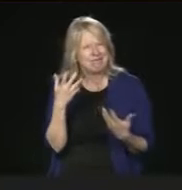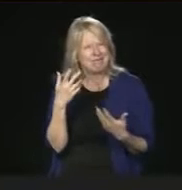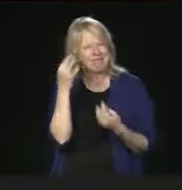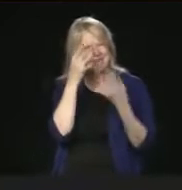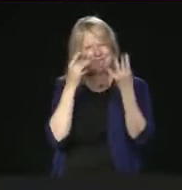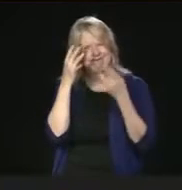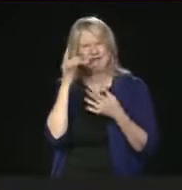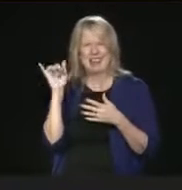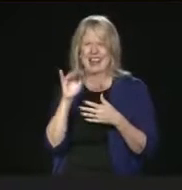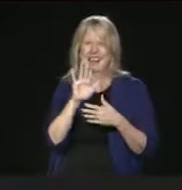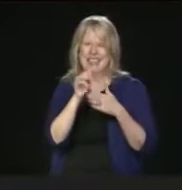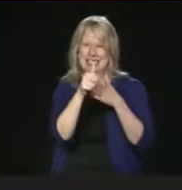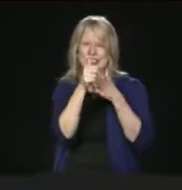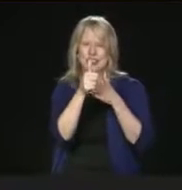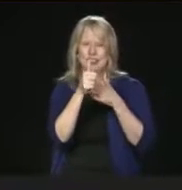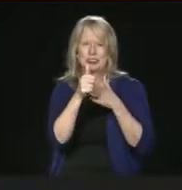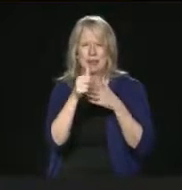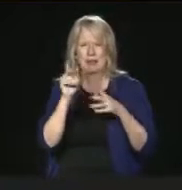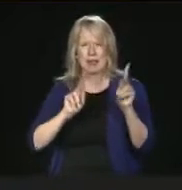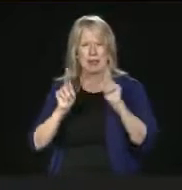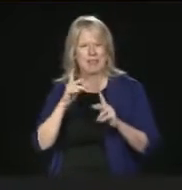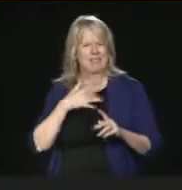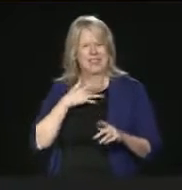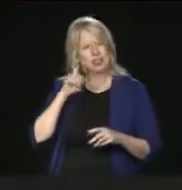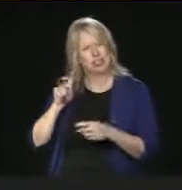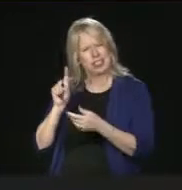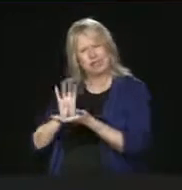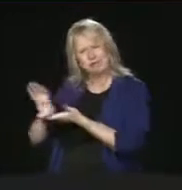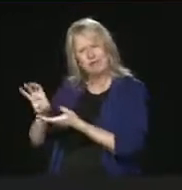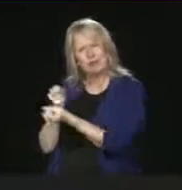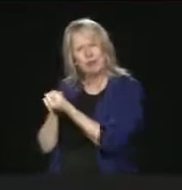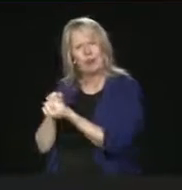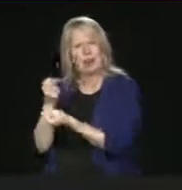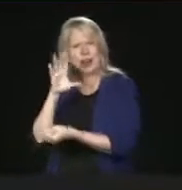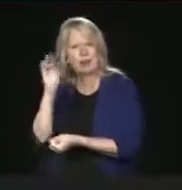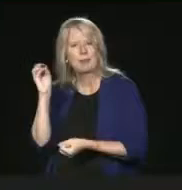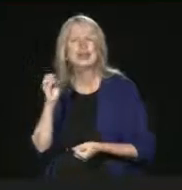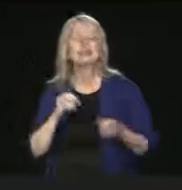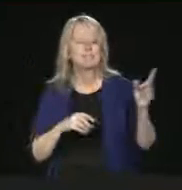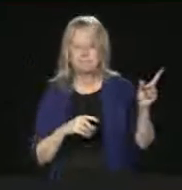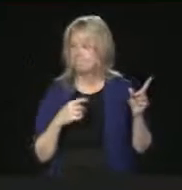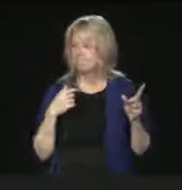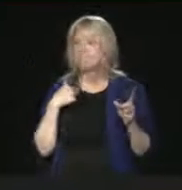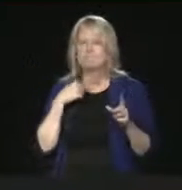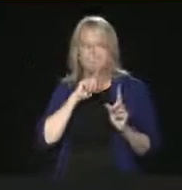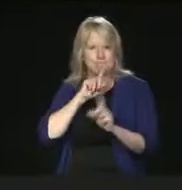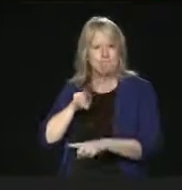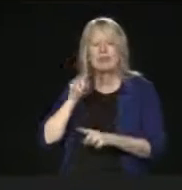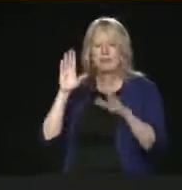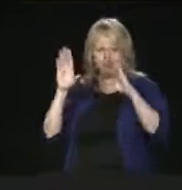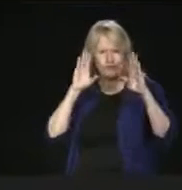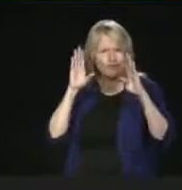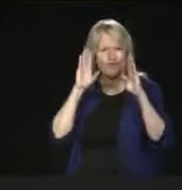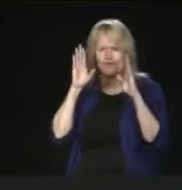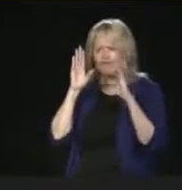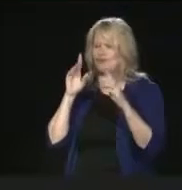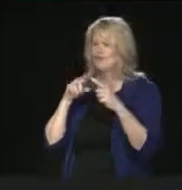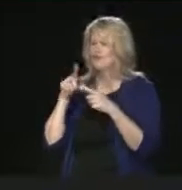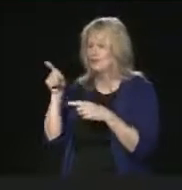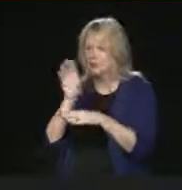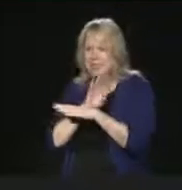leadership that everyone is looking at in the last couple of days. We've been listening and speaking with business leaders in this